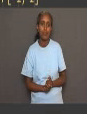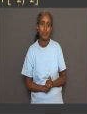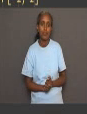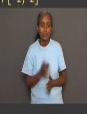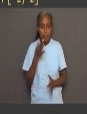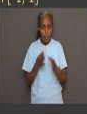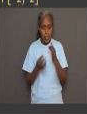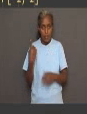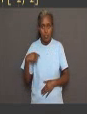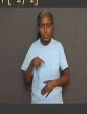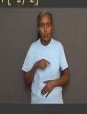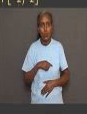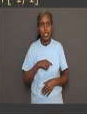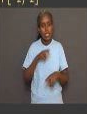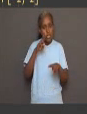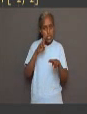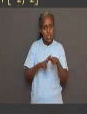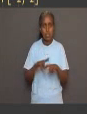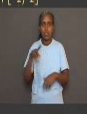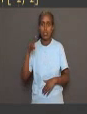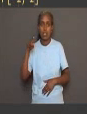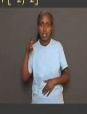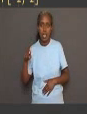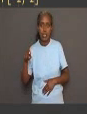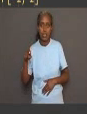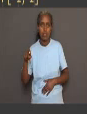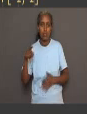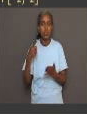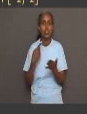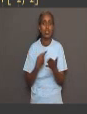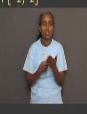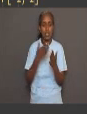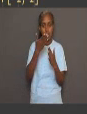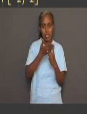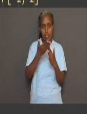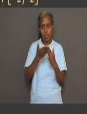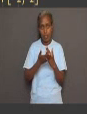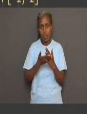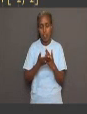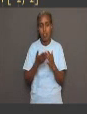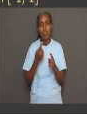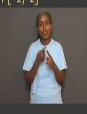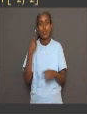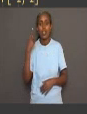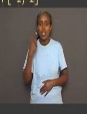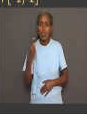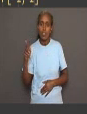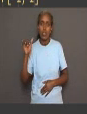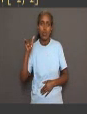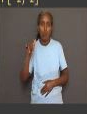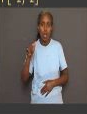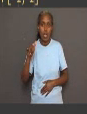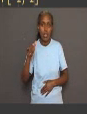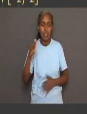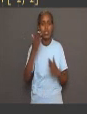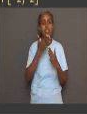If we restrict x to this interval, then for every y in